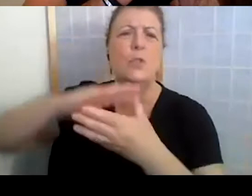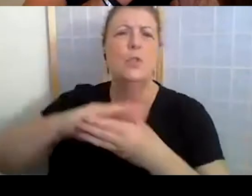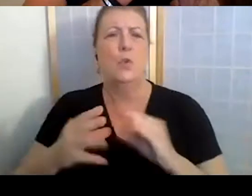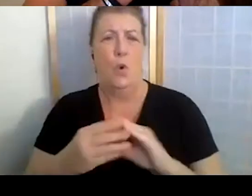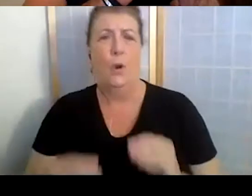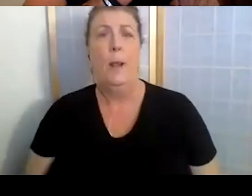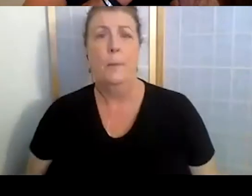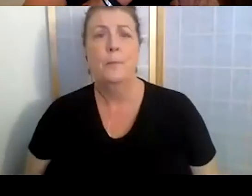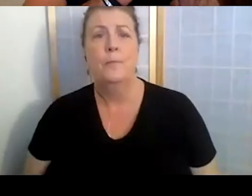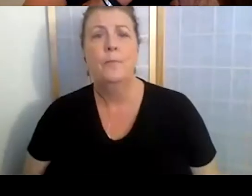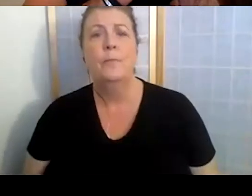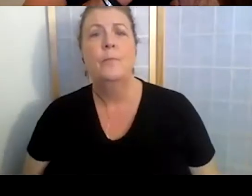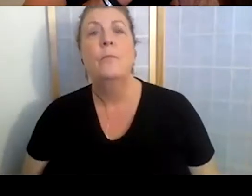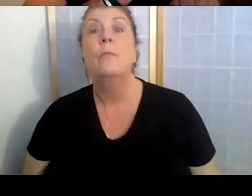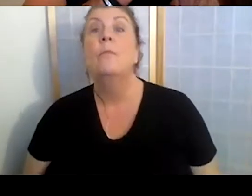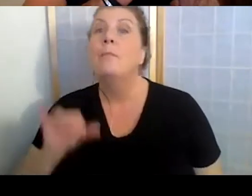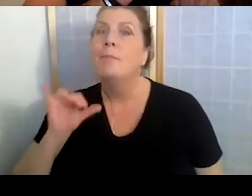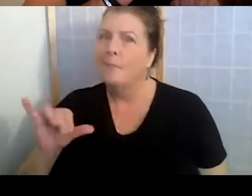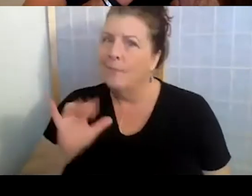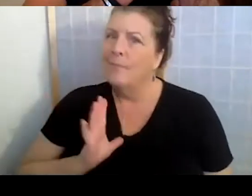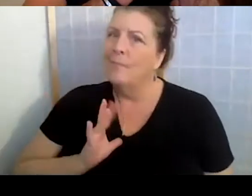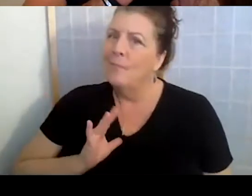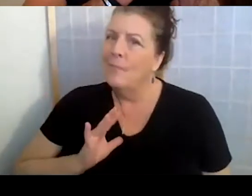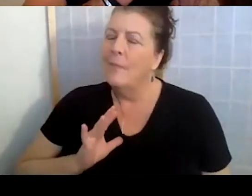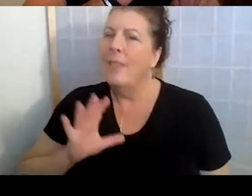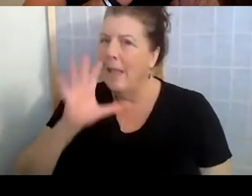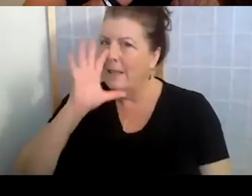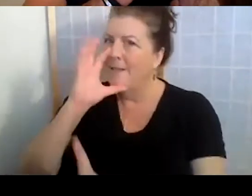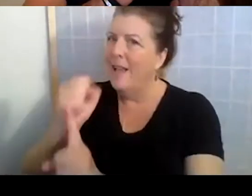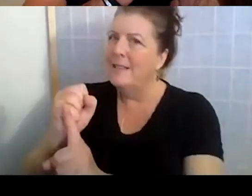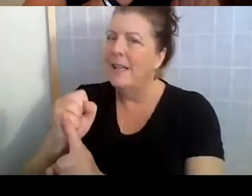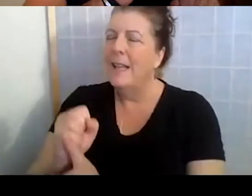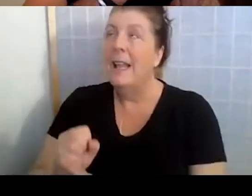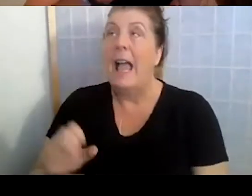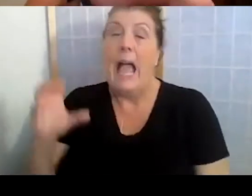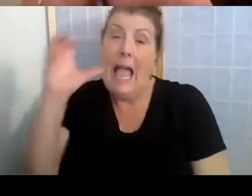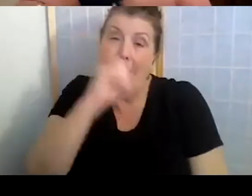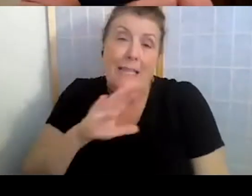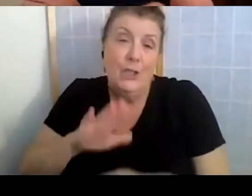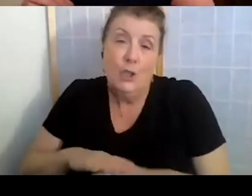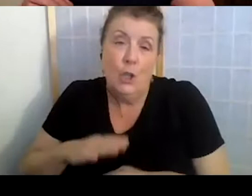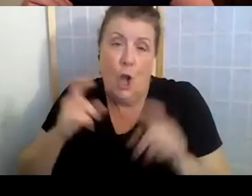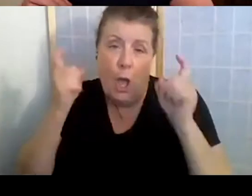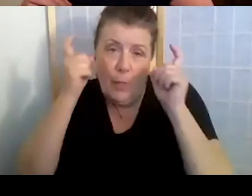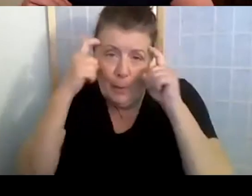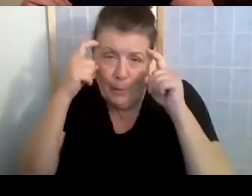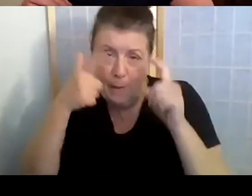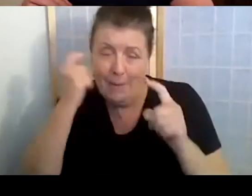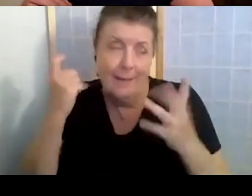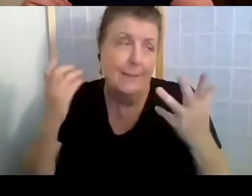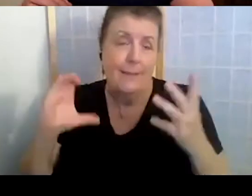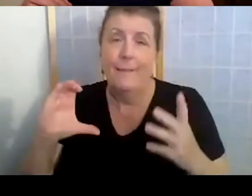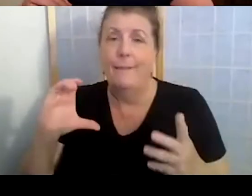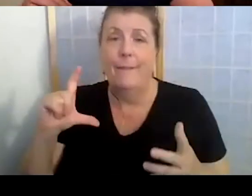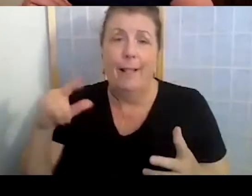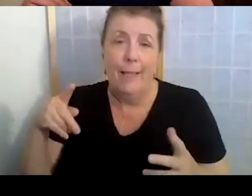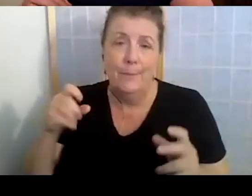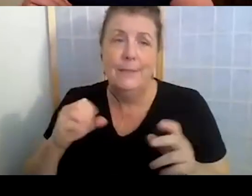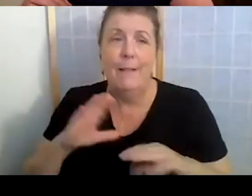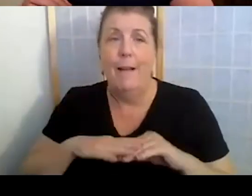That's fascinating. I guess it's just on the brain because of just clips from Twitter and the RNC and everything.